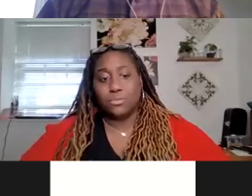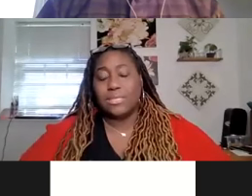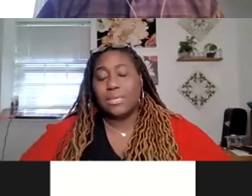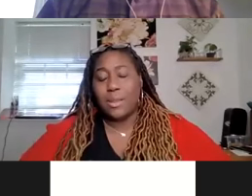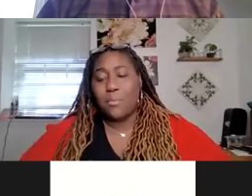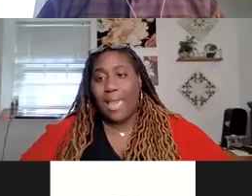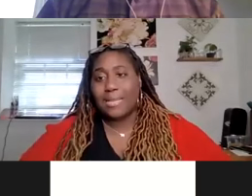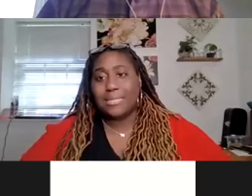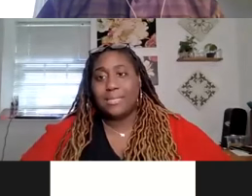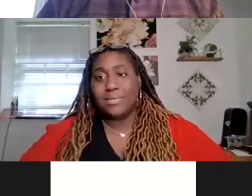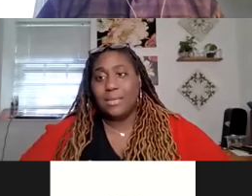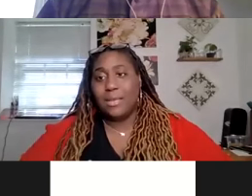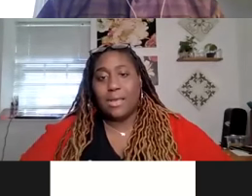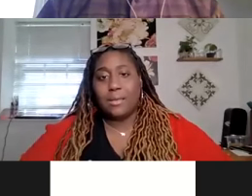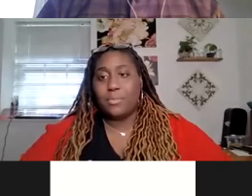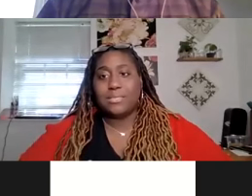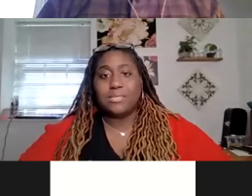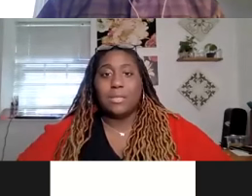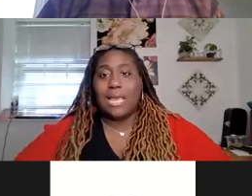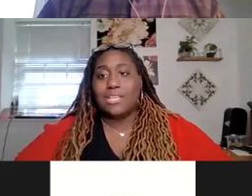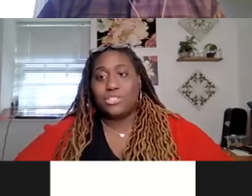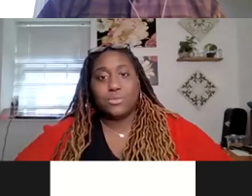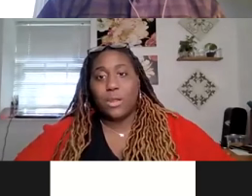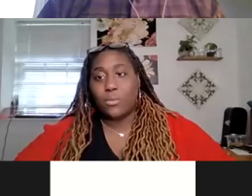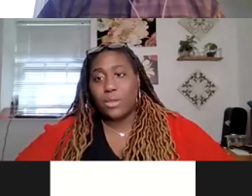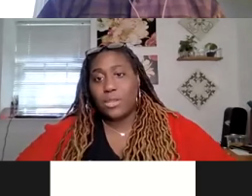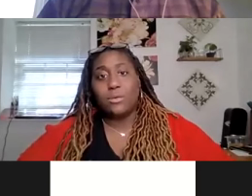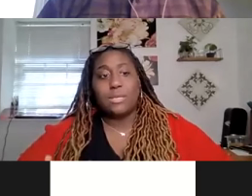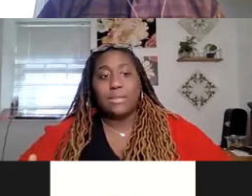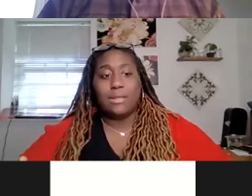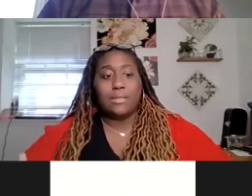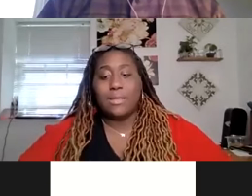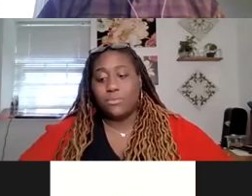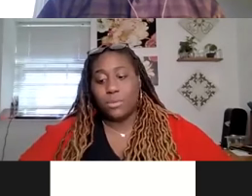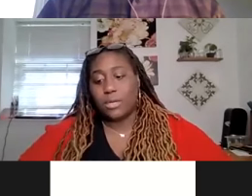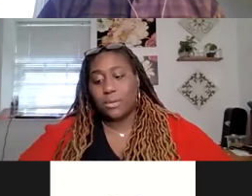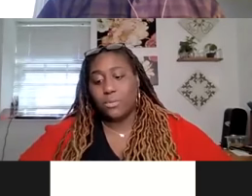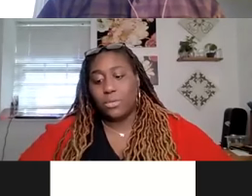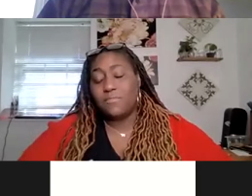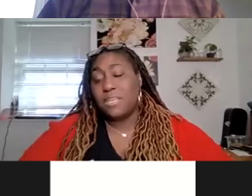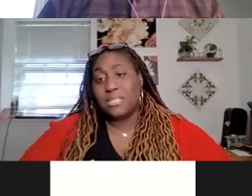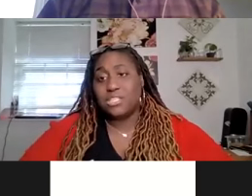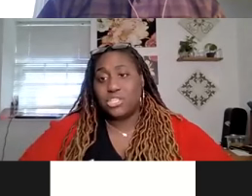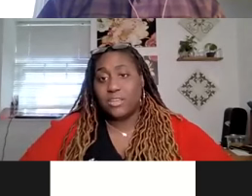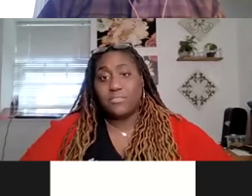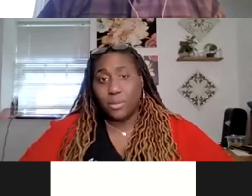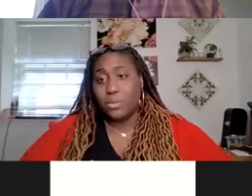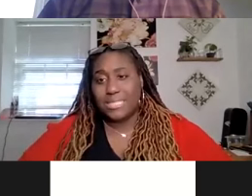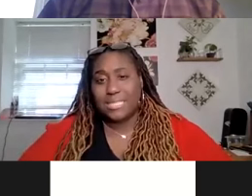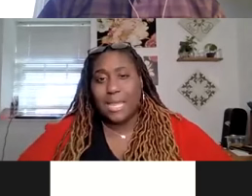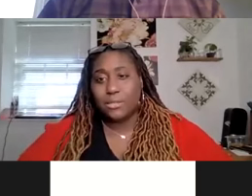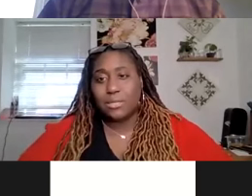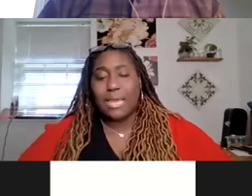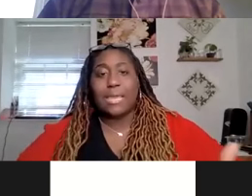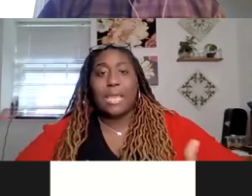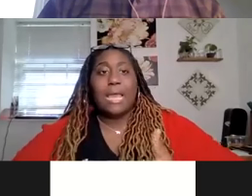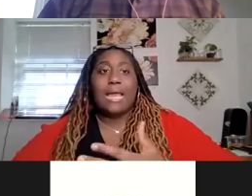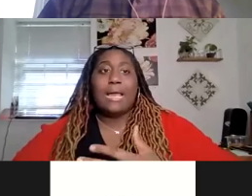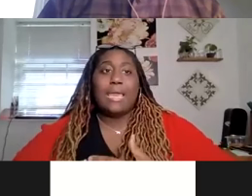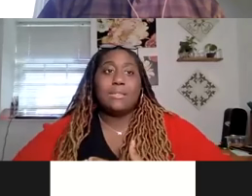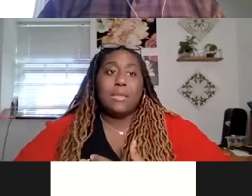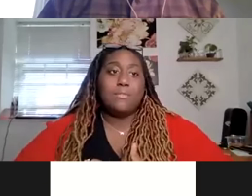technology really been impacted based on last year's work? We know that a lot of work would have needed to shift, but what did that look